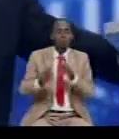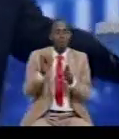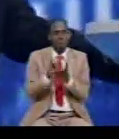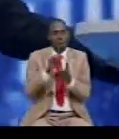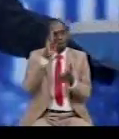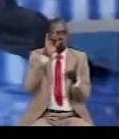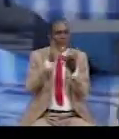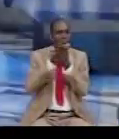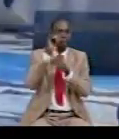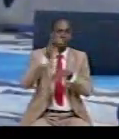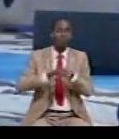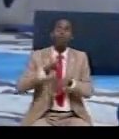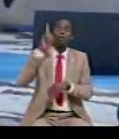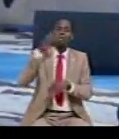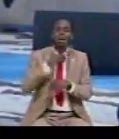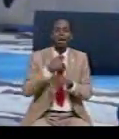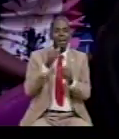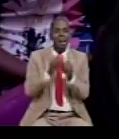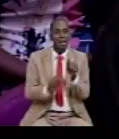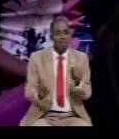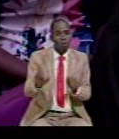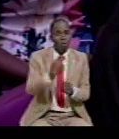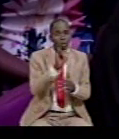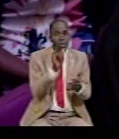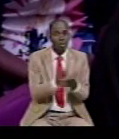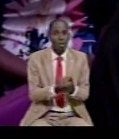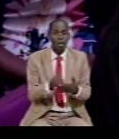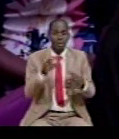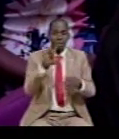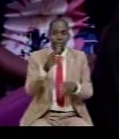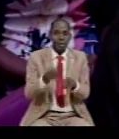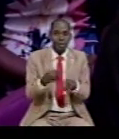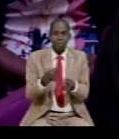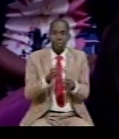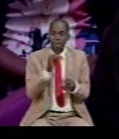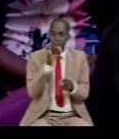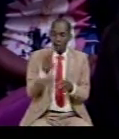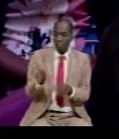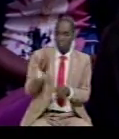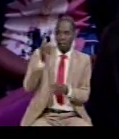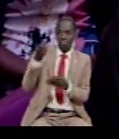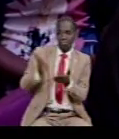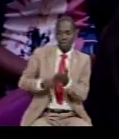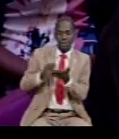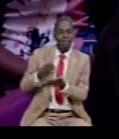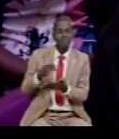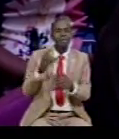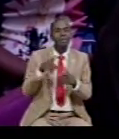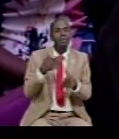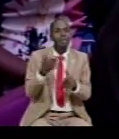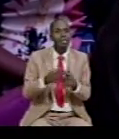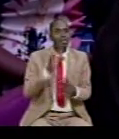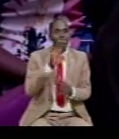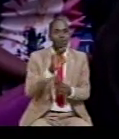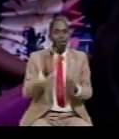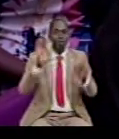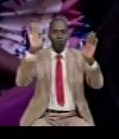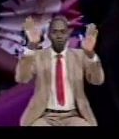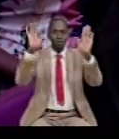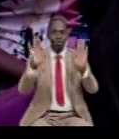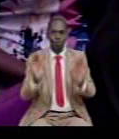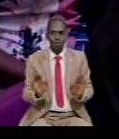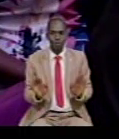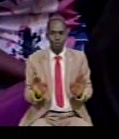And everyone who has his name in that book, troubles over.